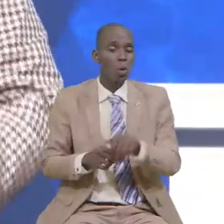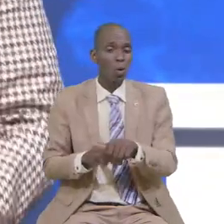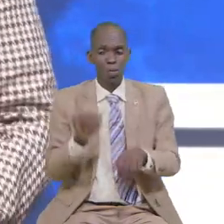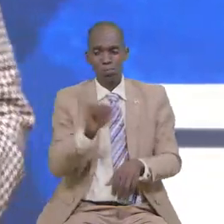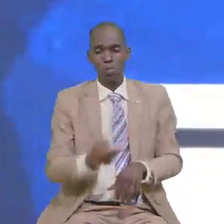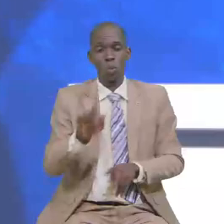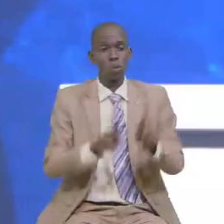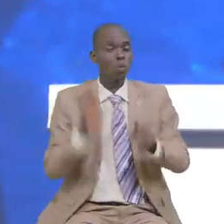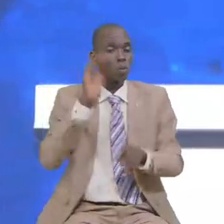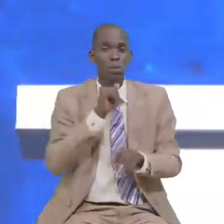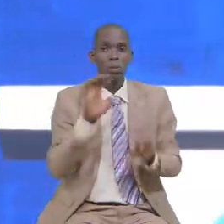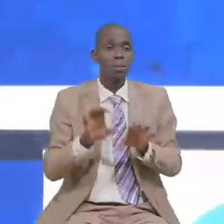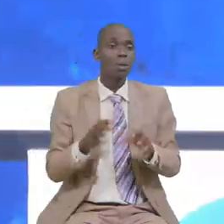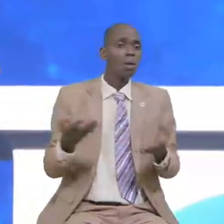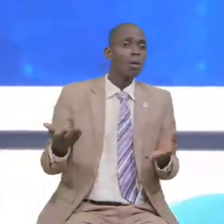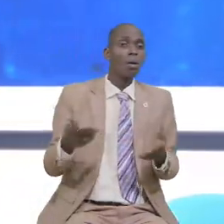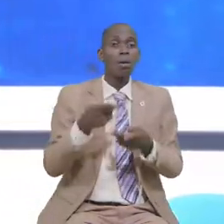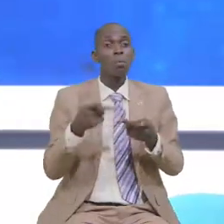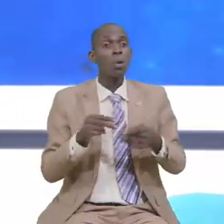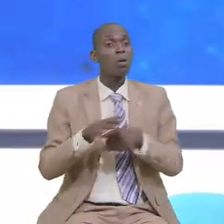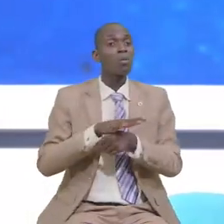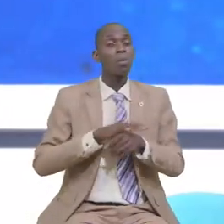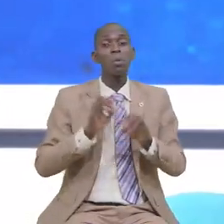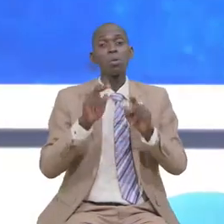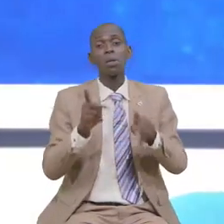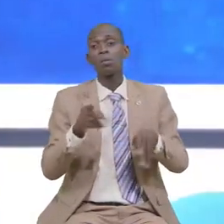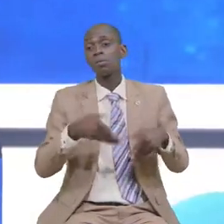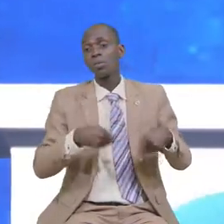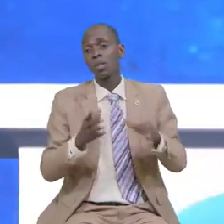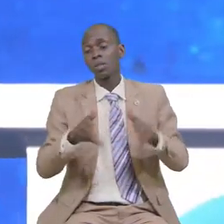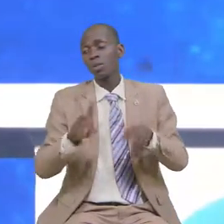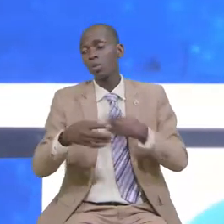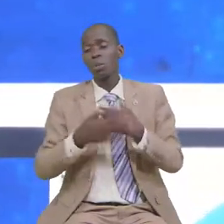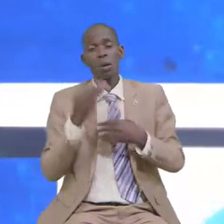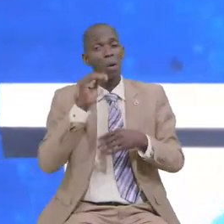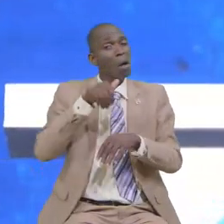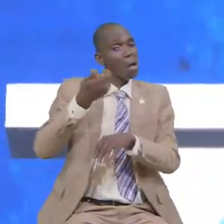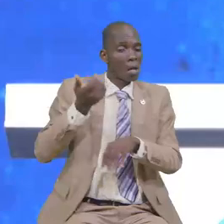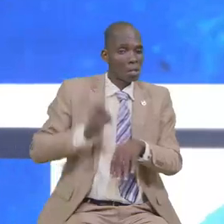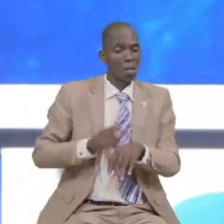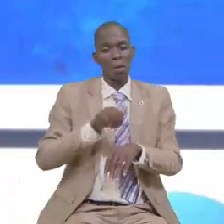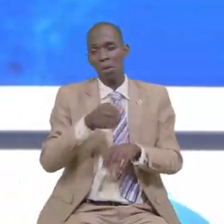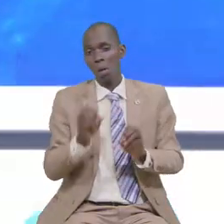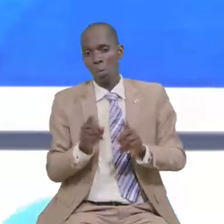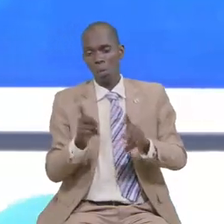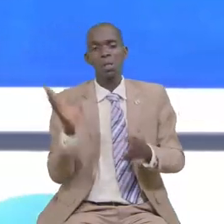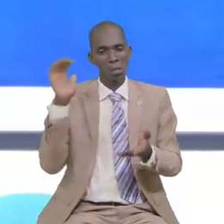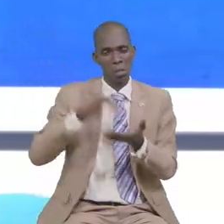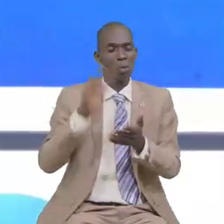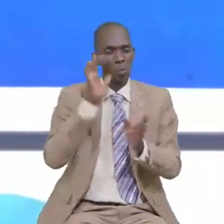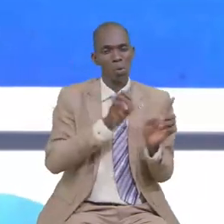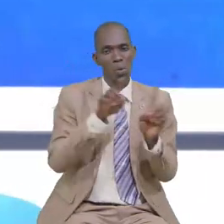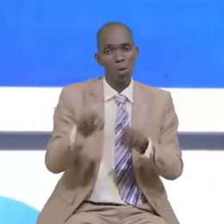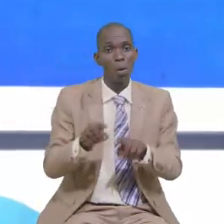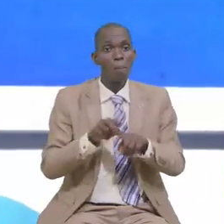will say, okay, the place is filled up. I'll come back home. If there's any other chance, any other day, then I will come. Honest